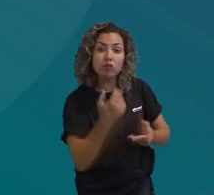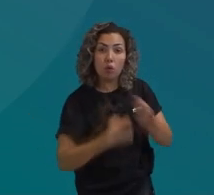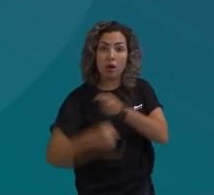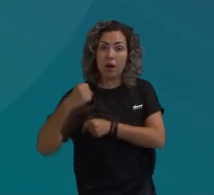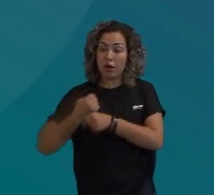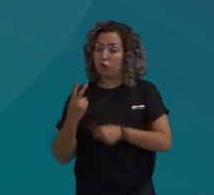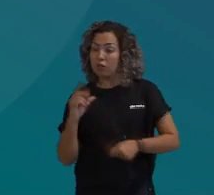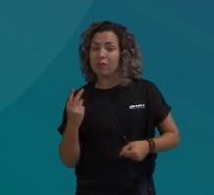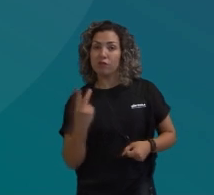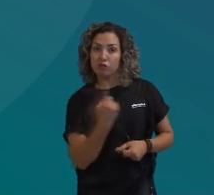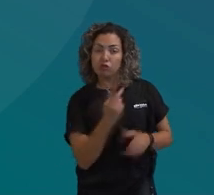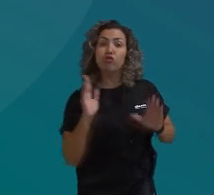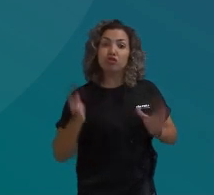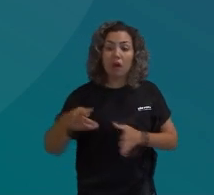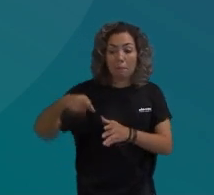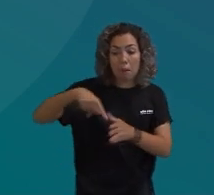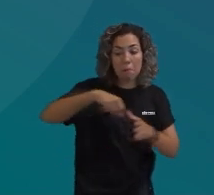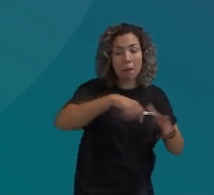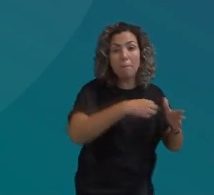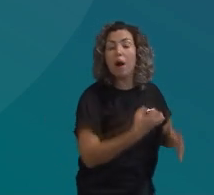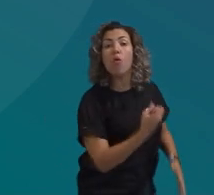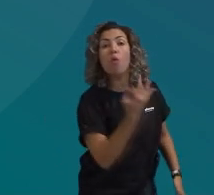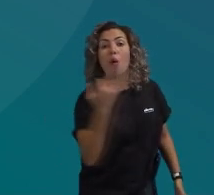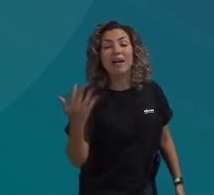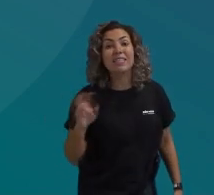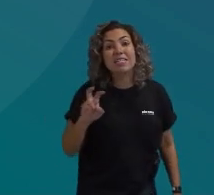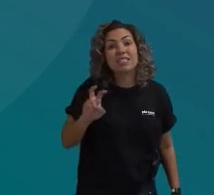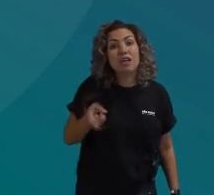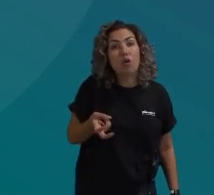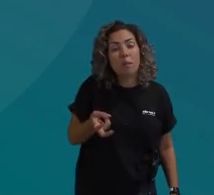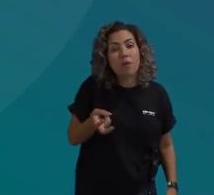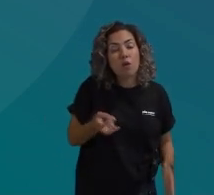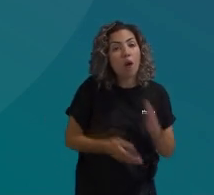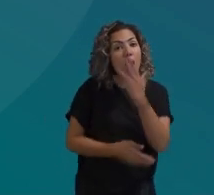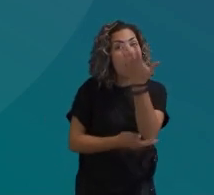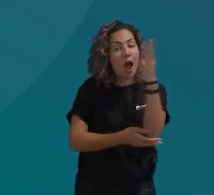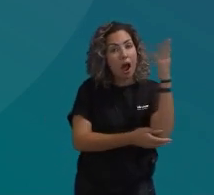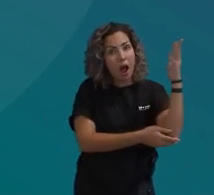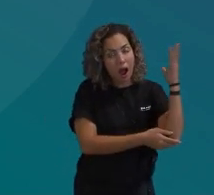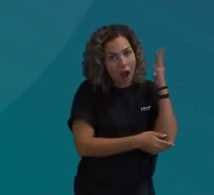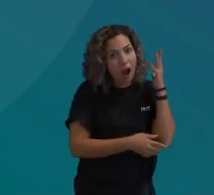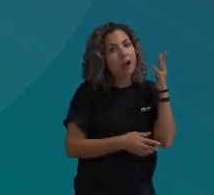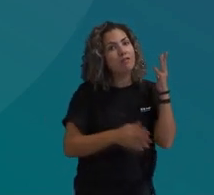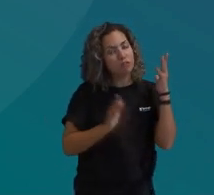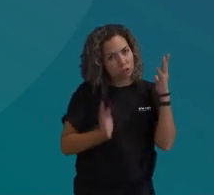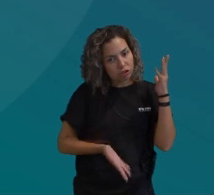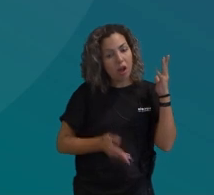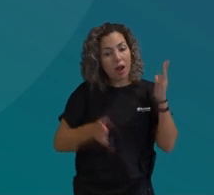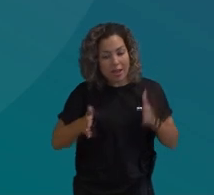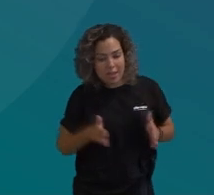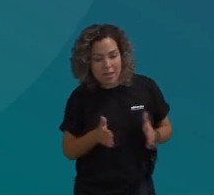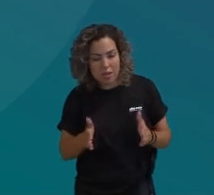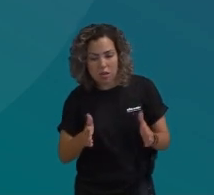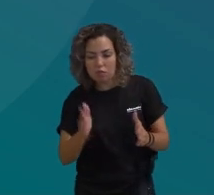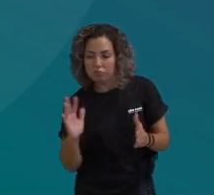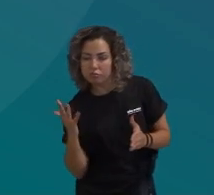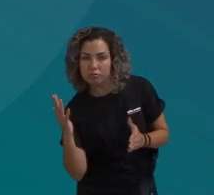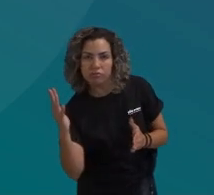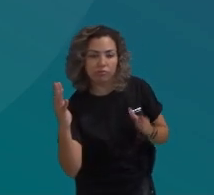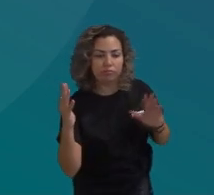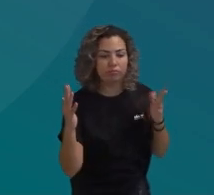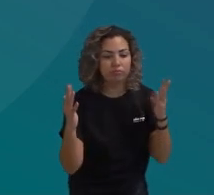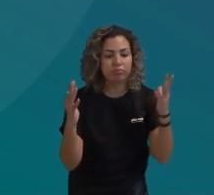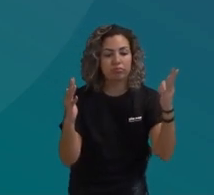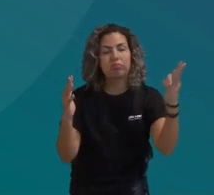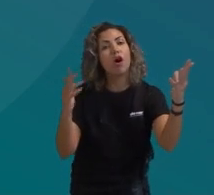than 5,000 native trees along the riverbanks to restore the riparian forest. This is